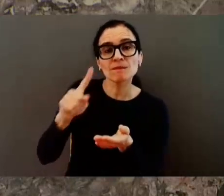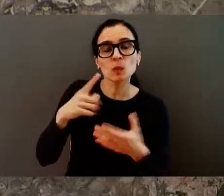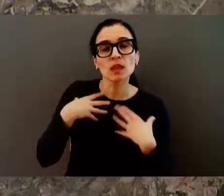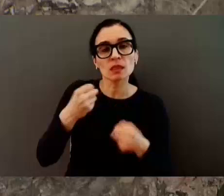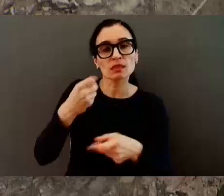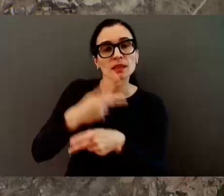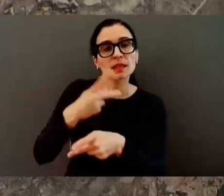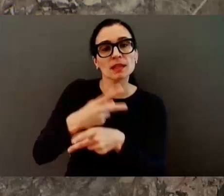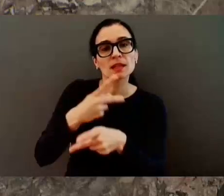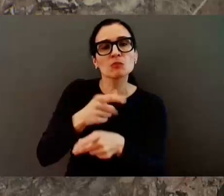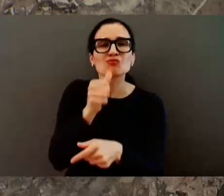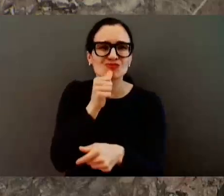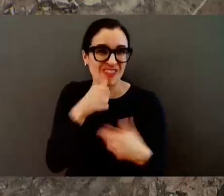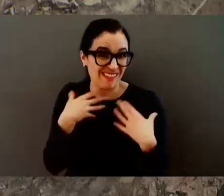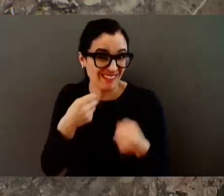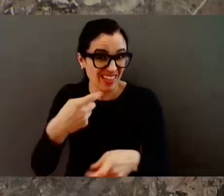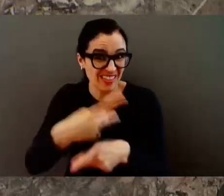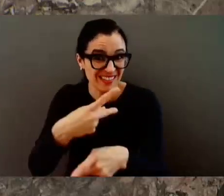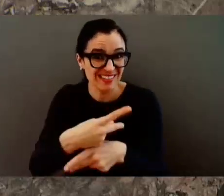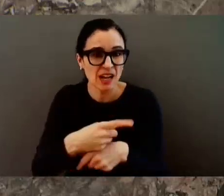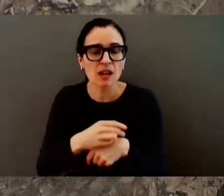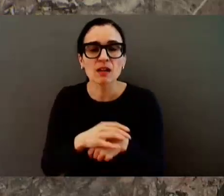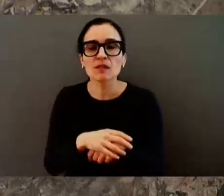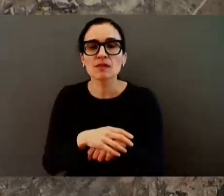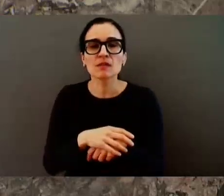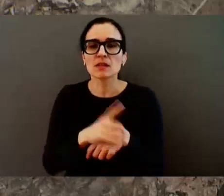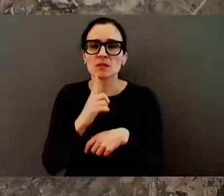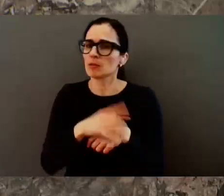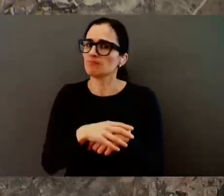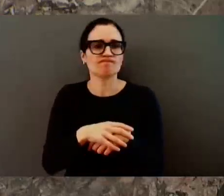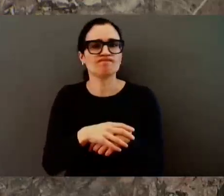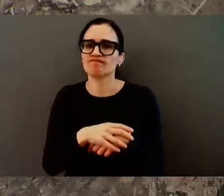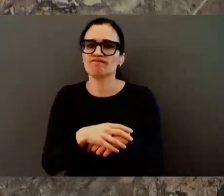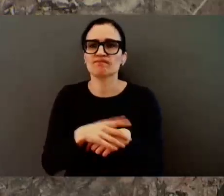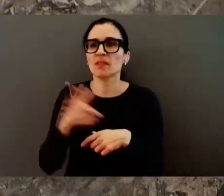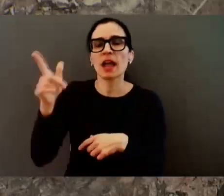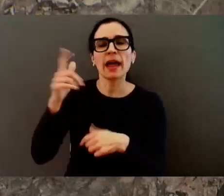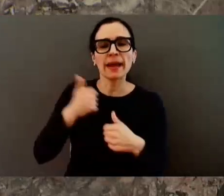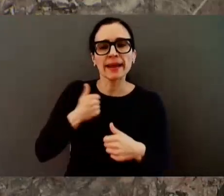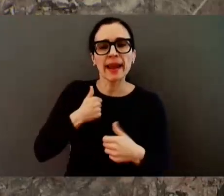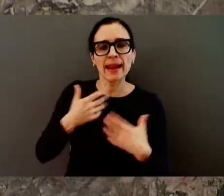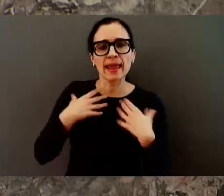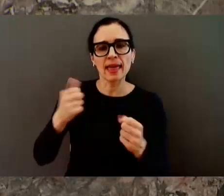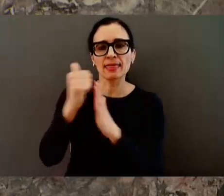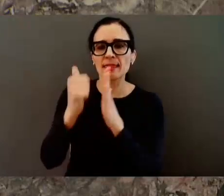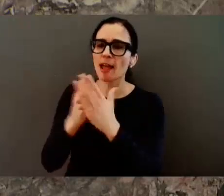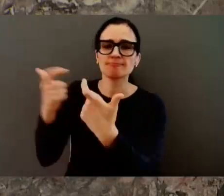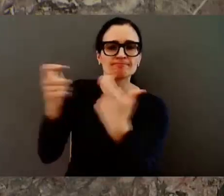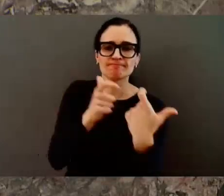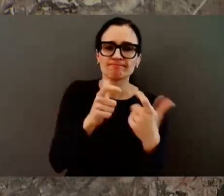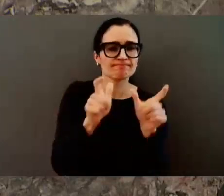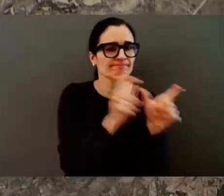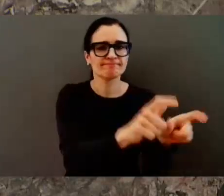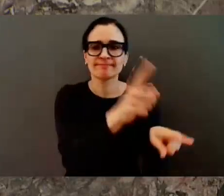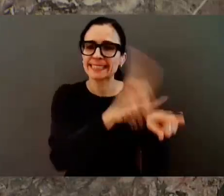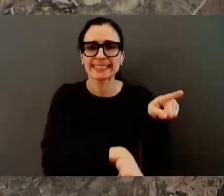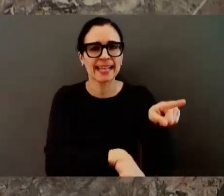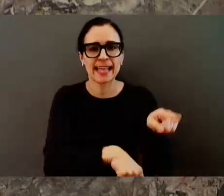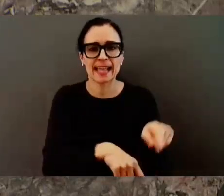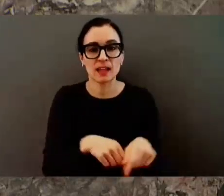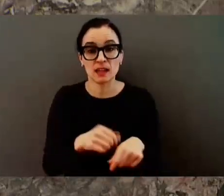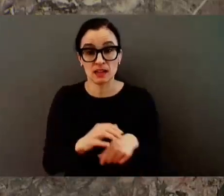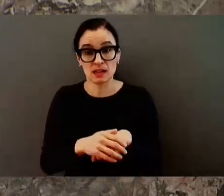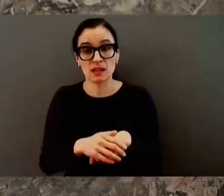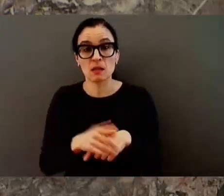hopes to change that, and I quote, "That's what the silly Canadian Health Act is all about, but hopefully one day